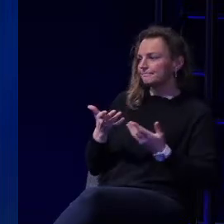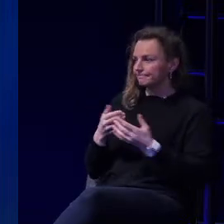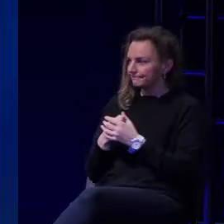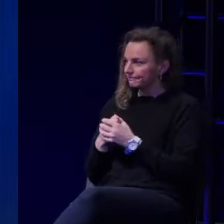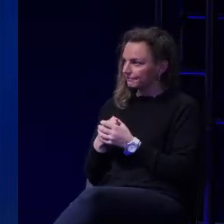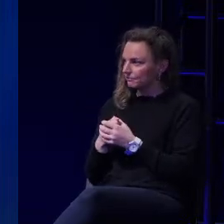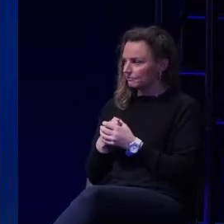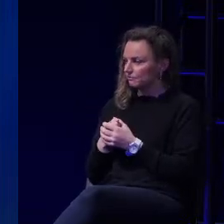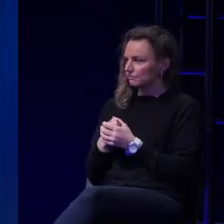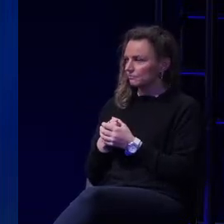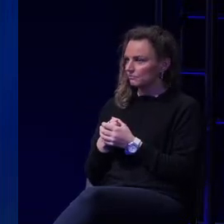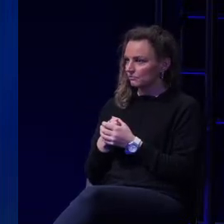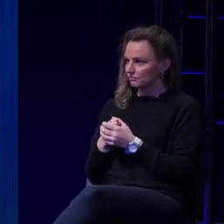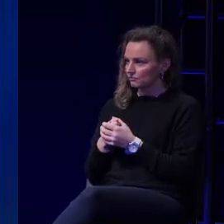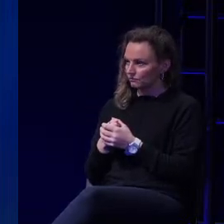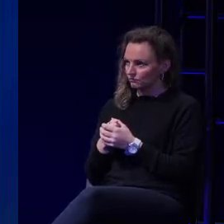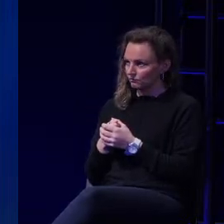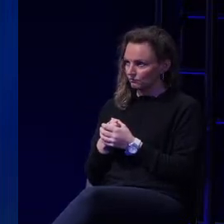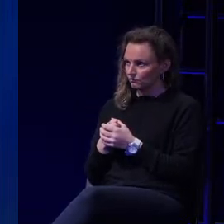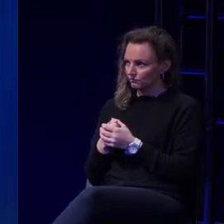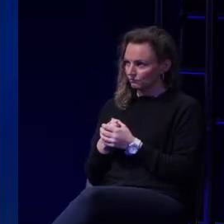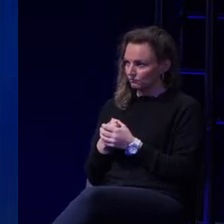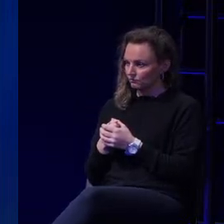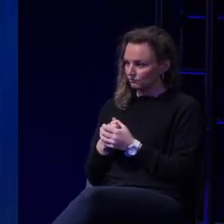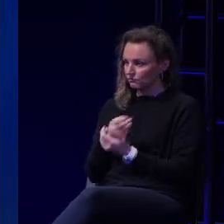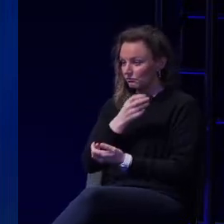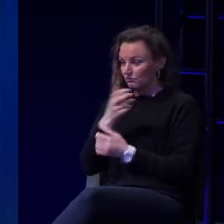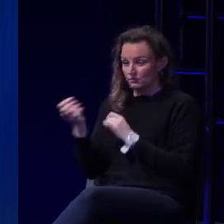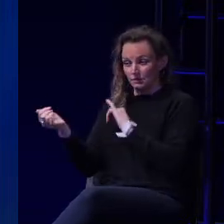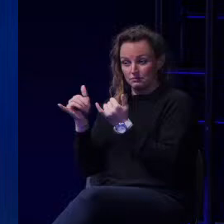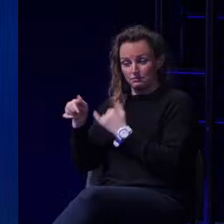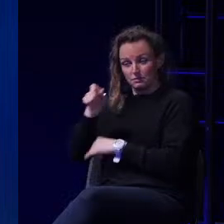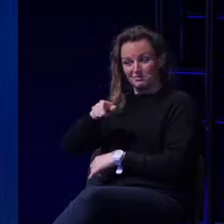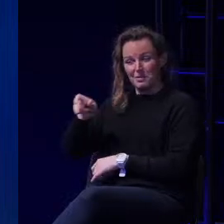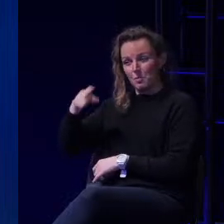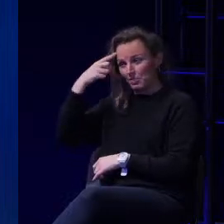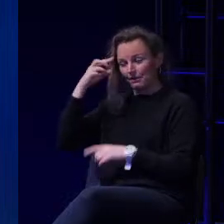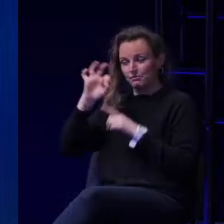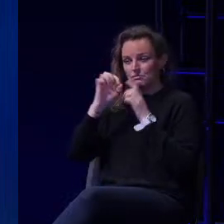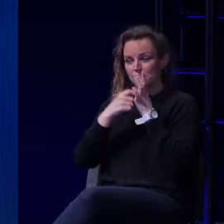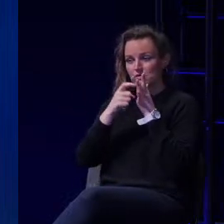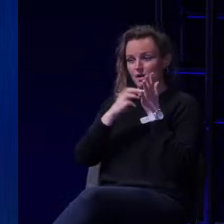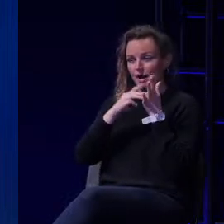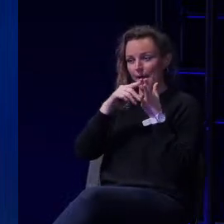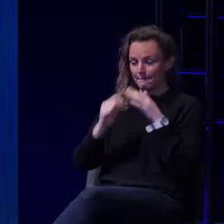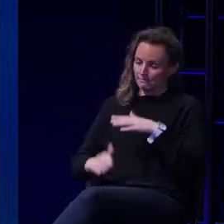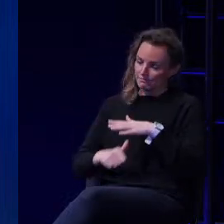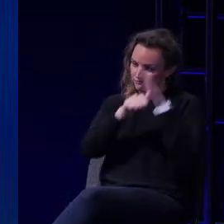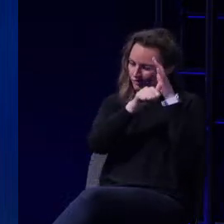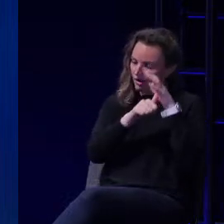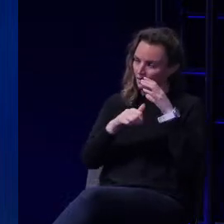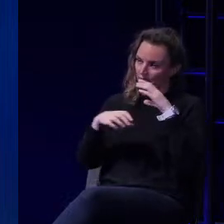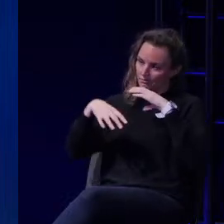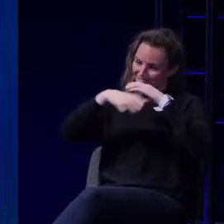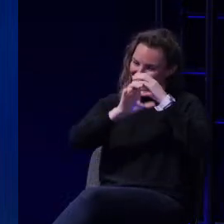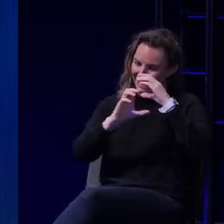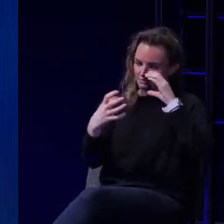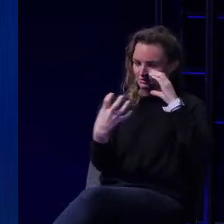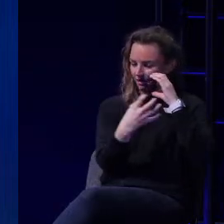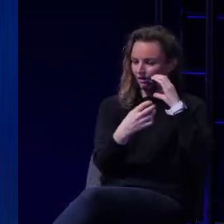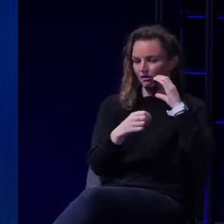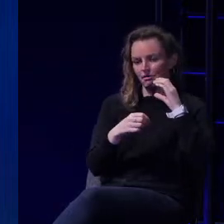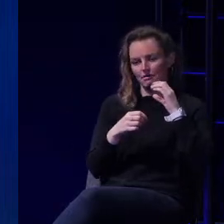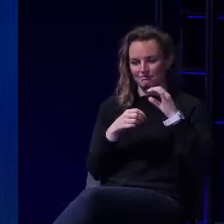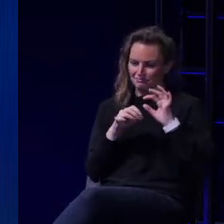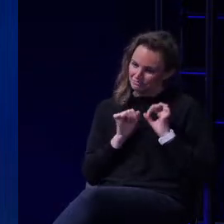it's prime lenses are the only way of doing it, and I don't feel that. So then you have to get in sync with them, and then